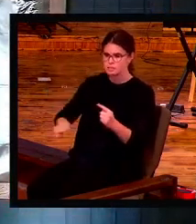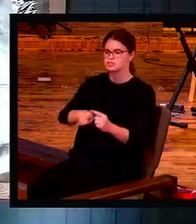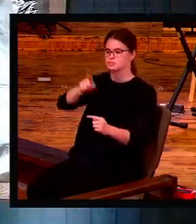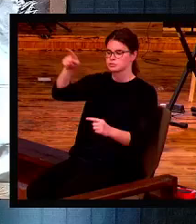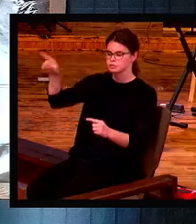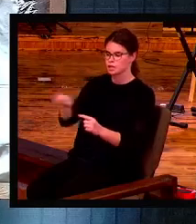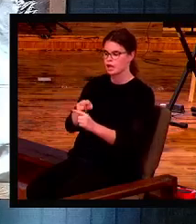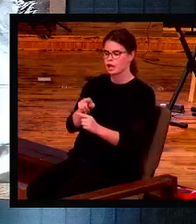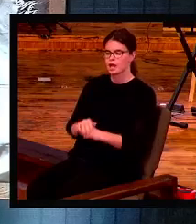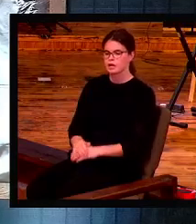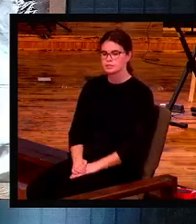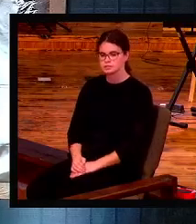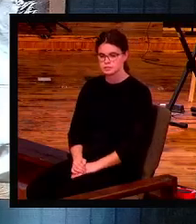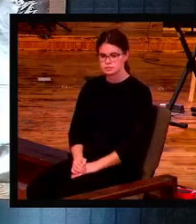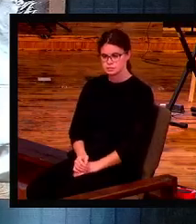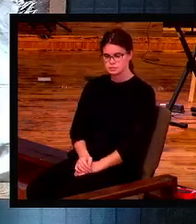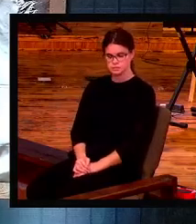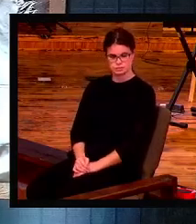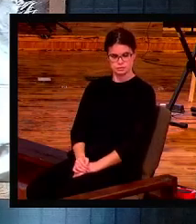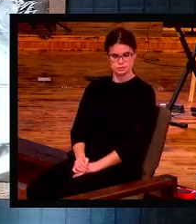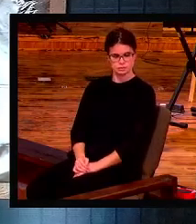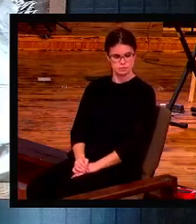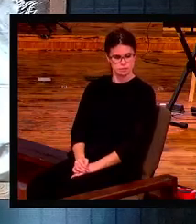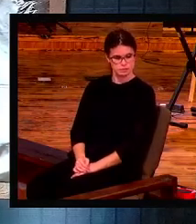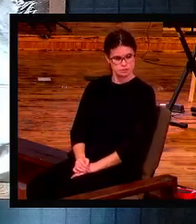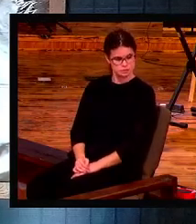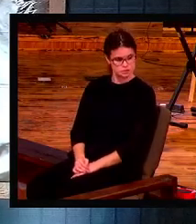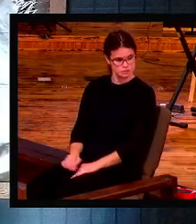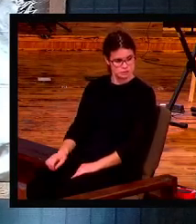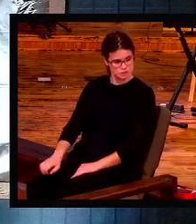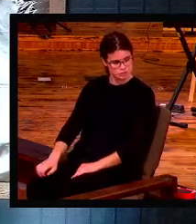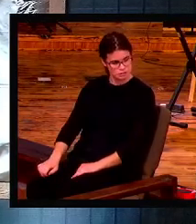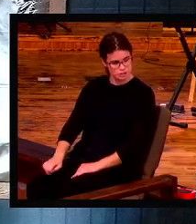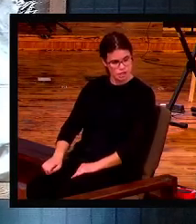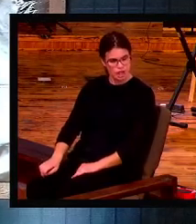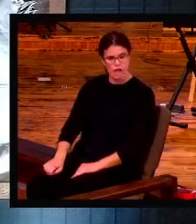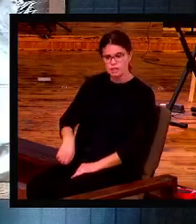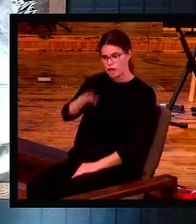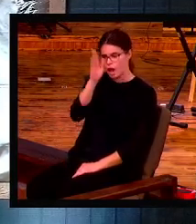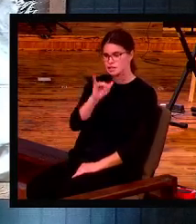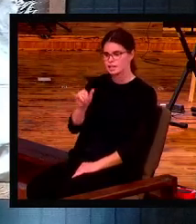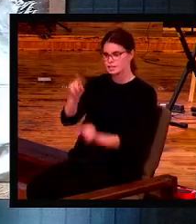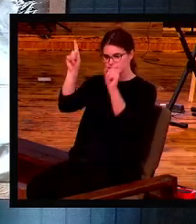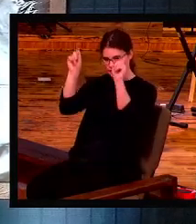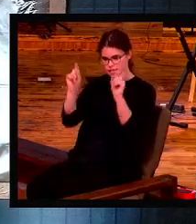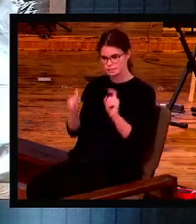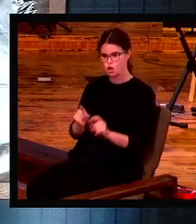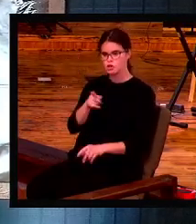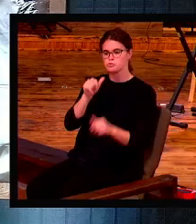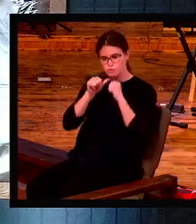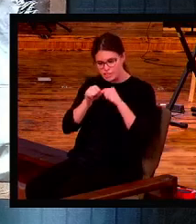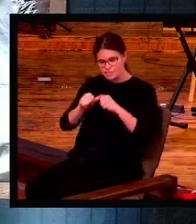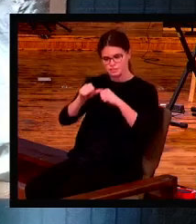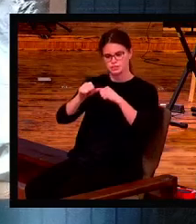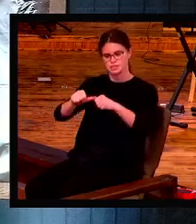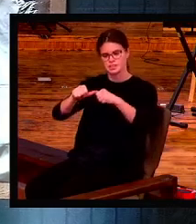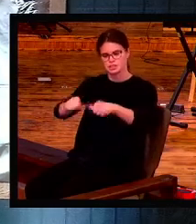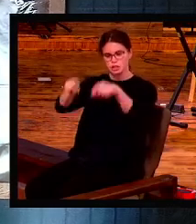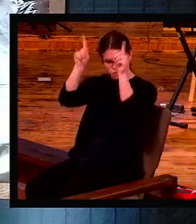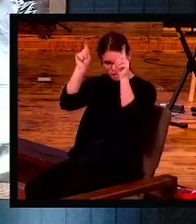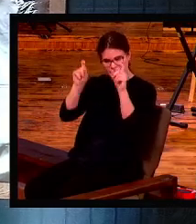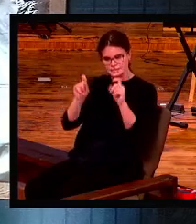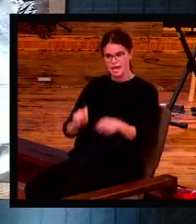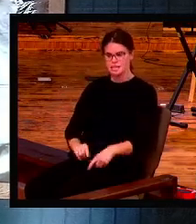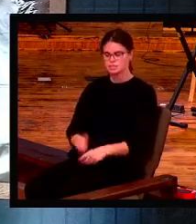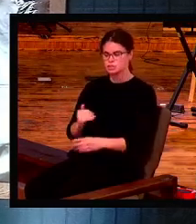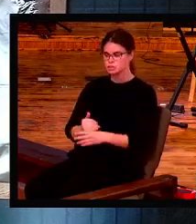God, it's an open book test. You just keep taking it until you pass. That's good news for a lot of us like me, right? I wasn't